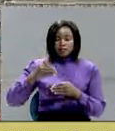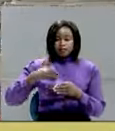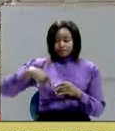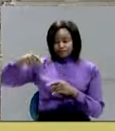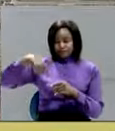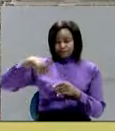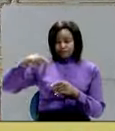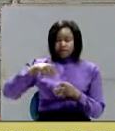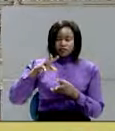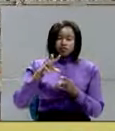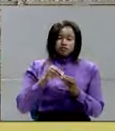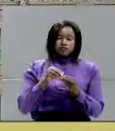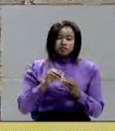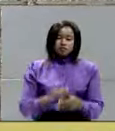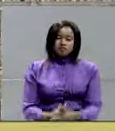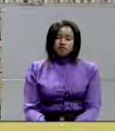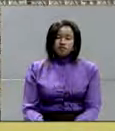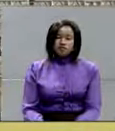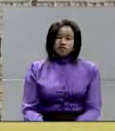Igoa for UBC Business.